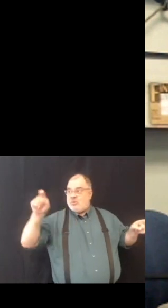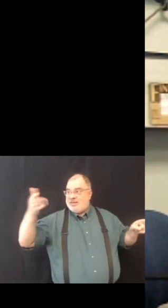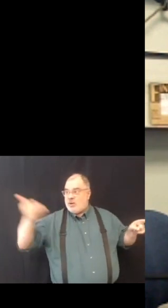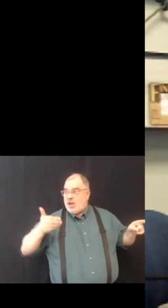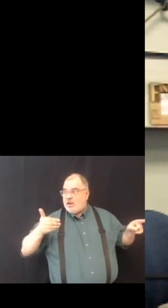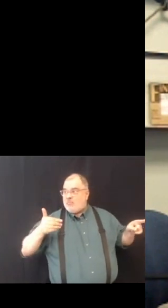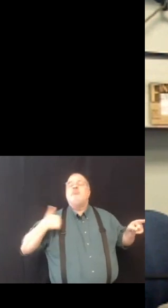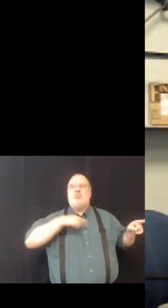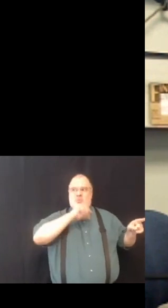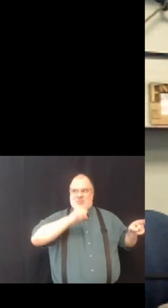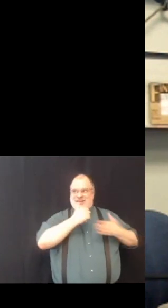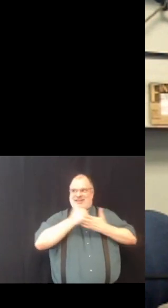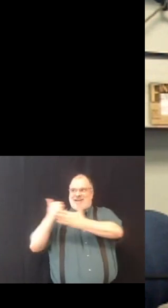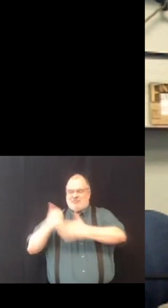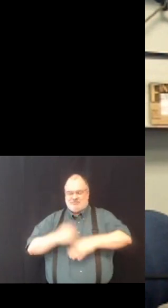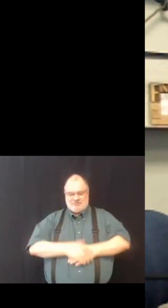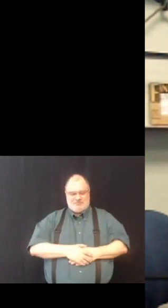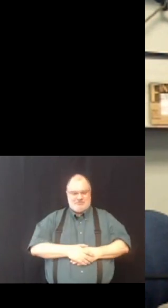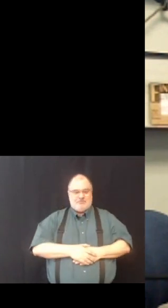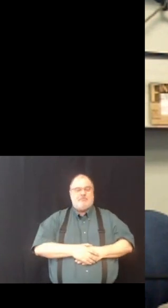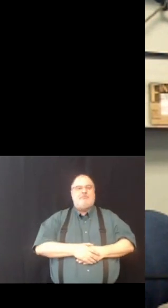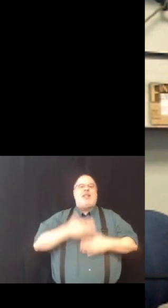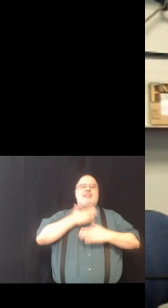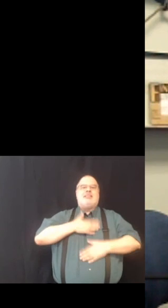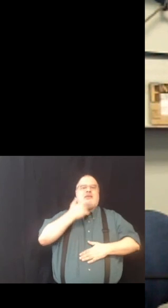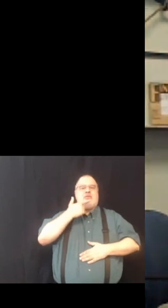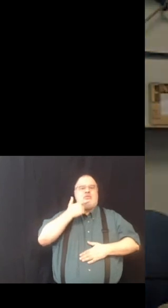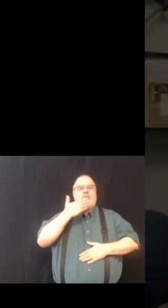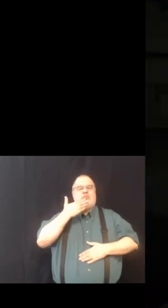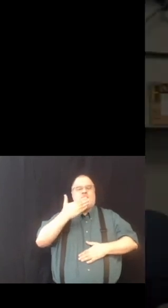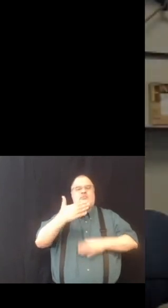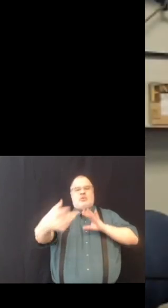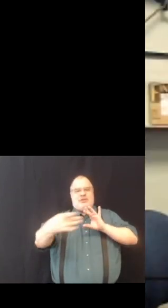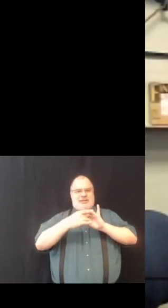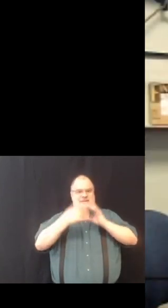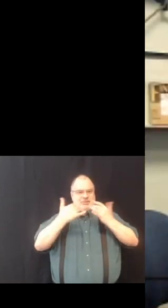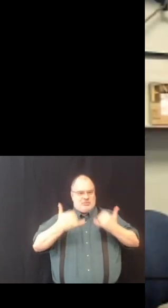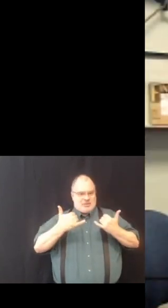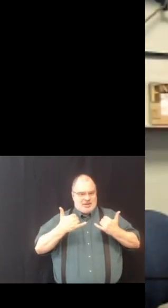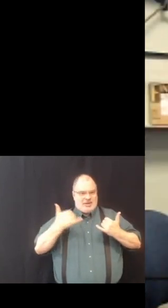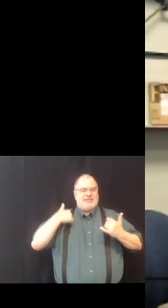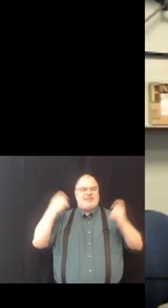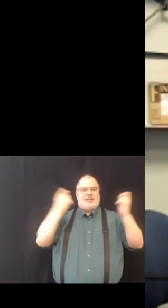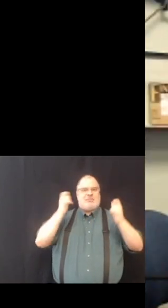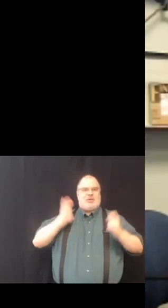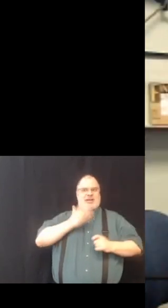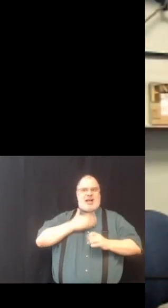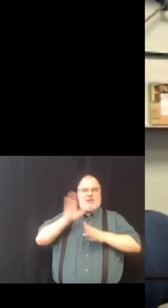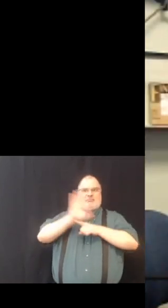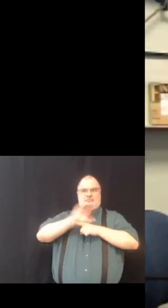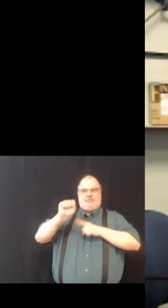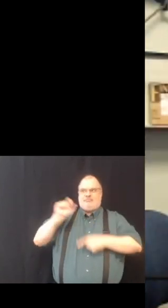for joining us today and celebrating our exceptional Florida employers. We thank our wonderful American Sign